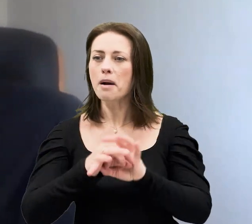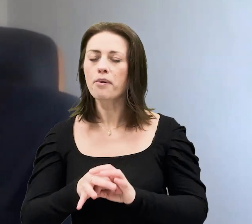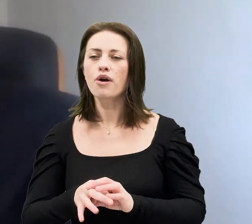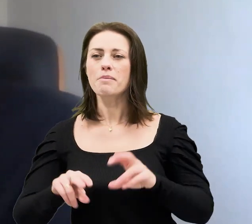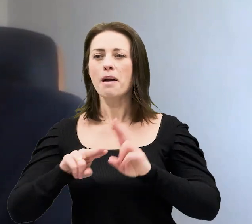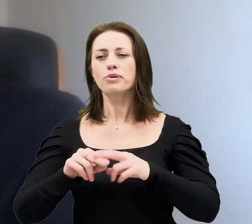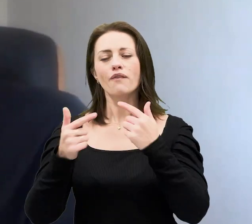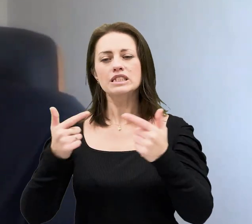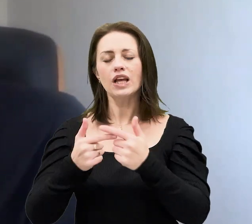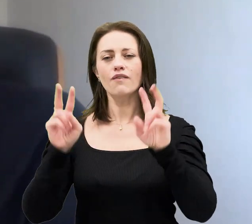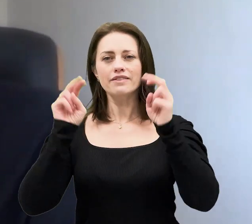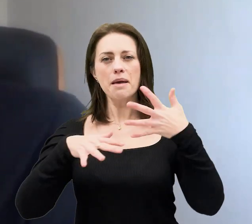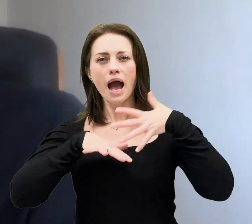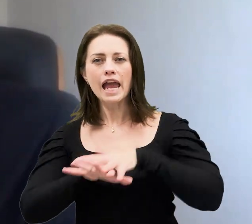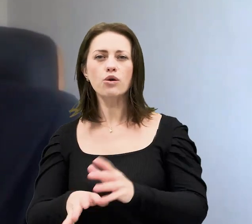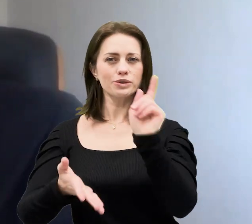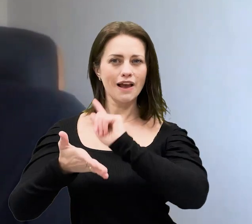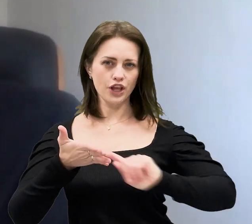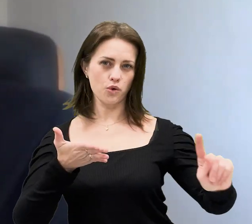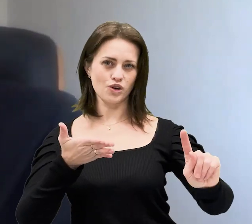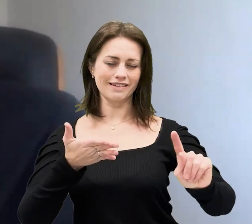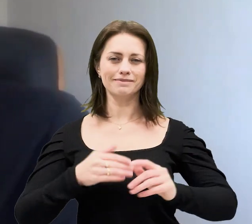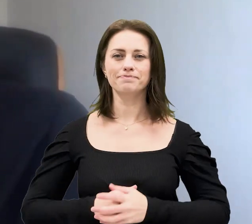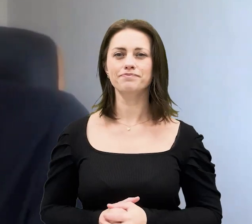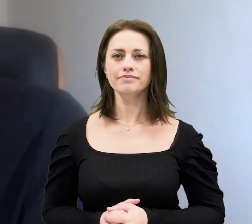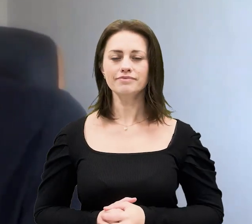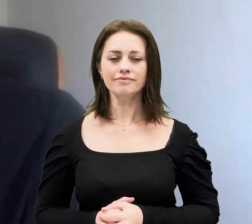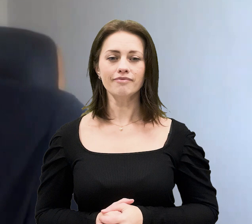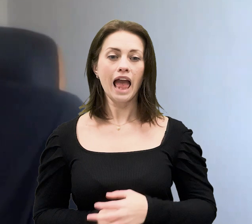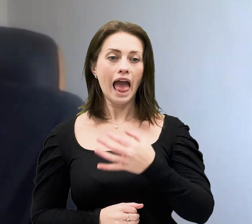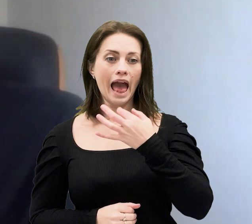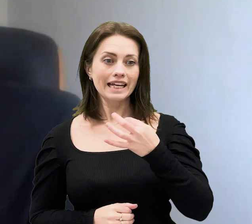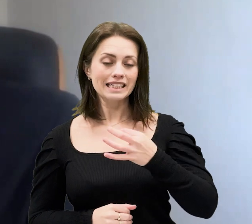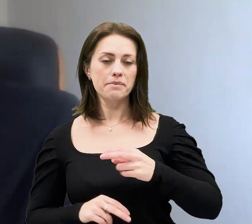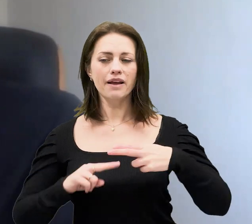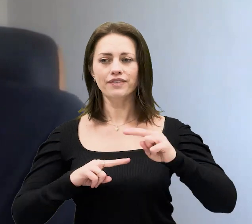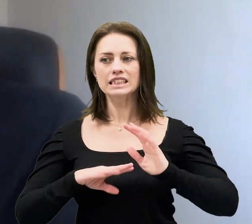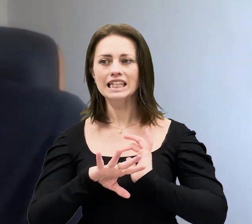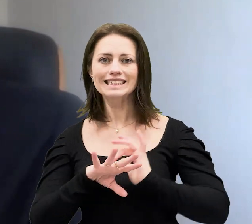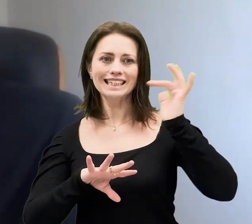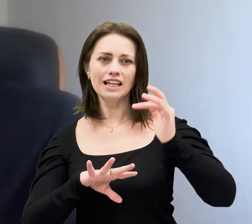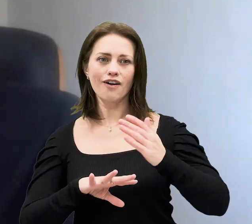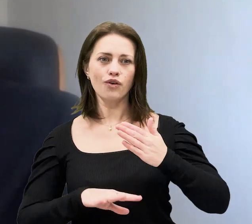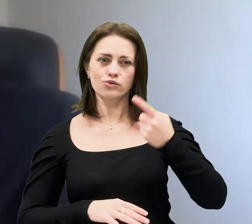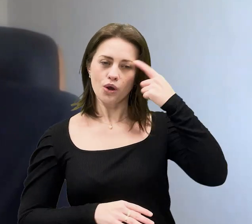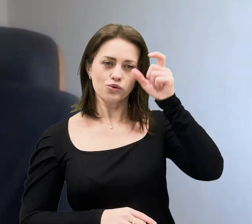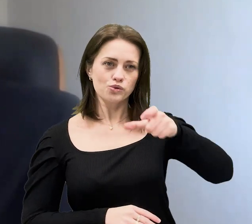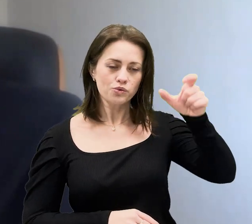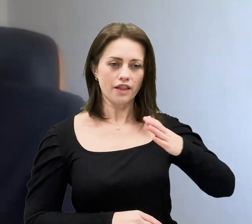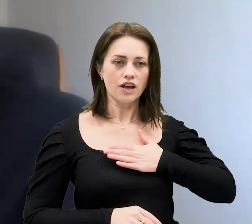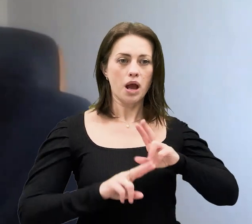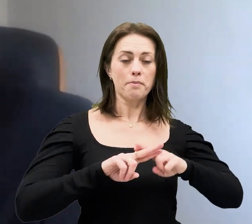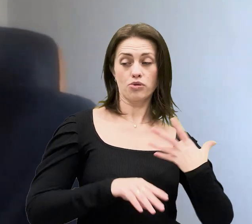of exclusion and inclusion, and to by sensitizing our students, when